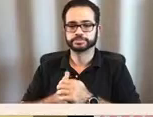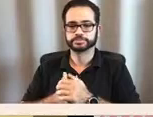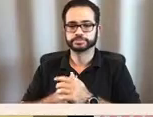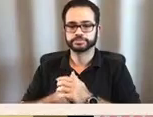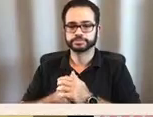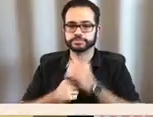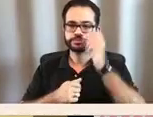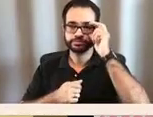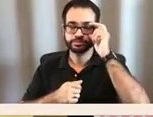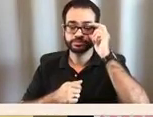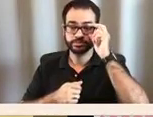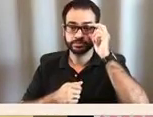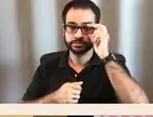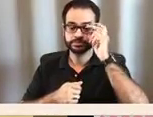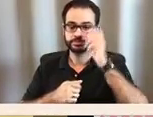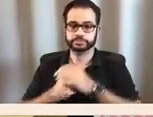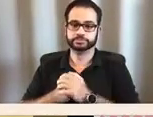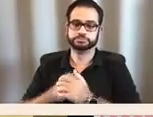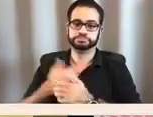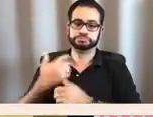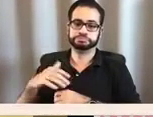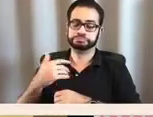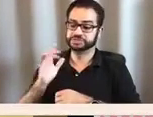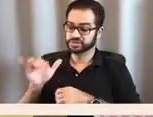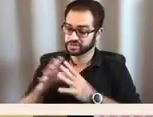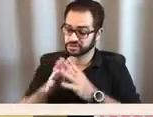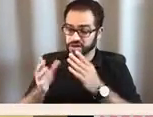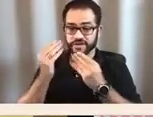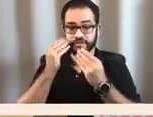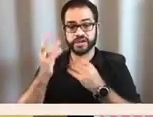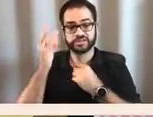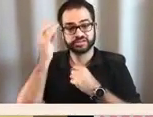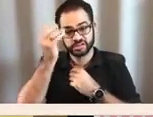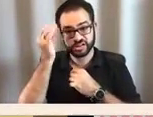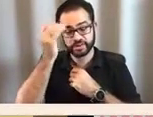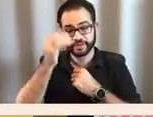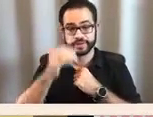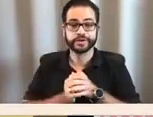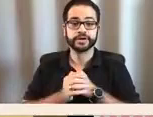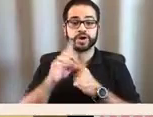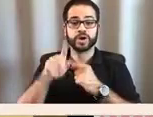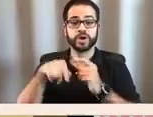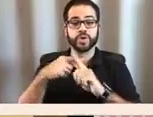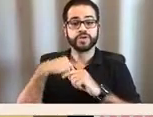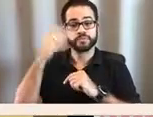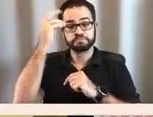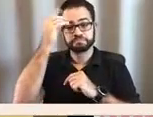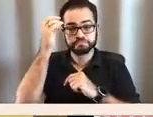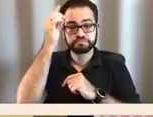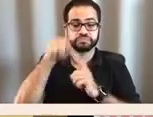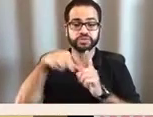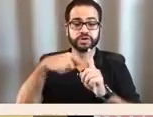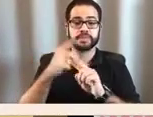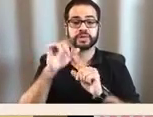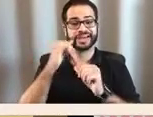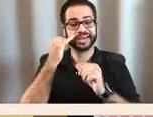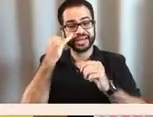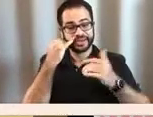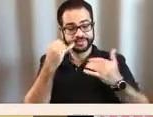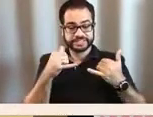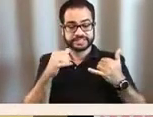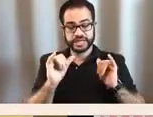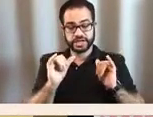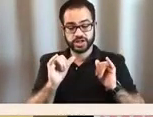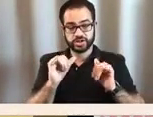Wow, that's a lot to think about. And in thinking about that, if you're still in